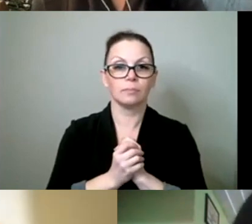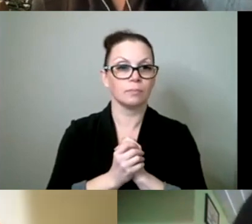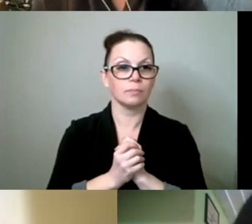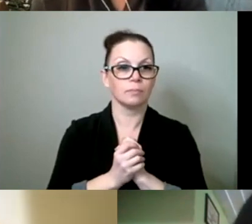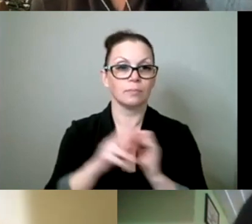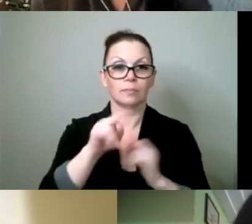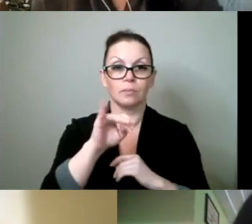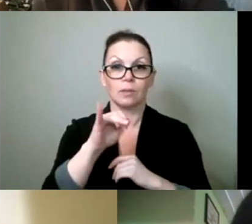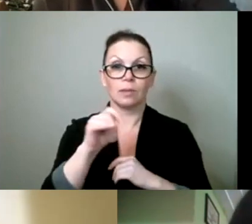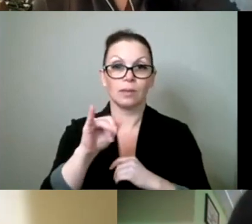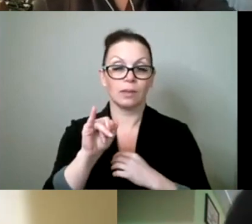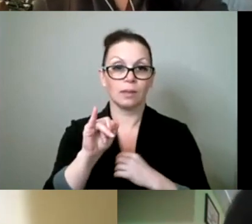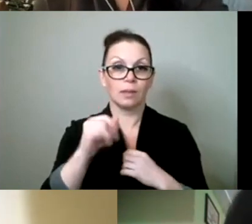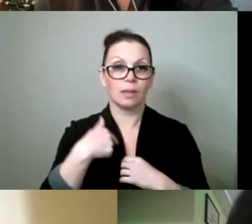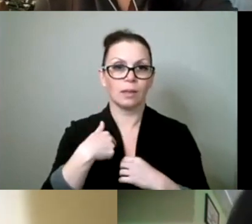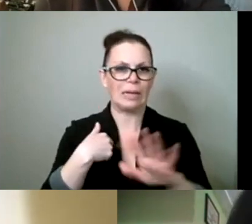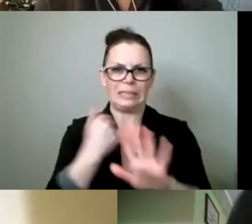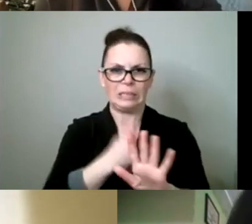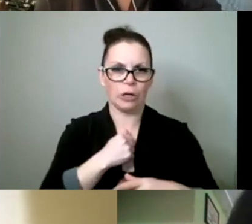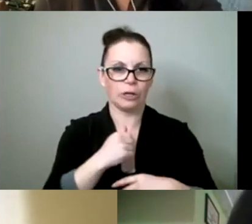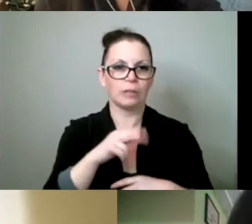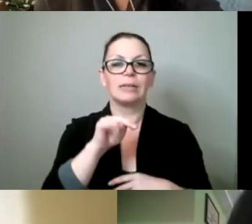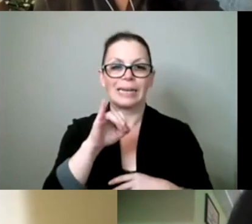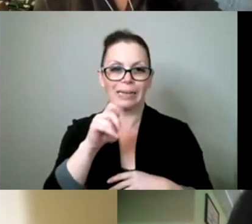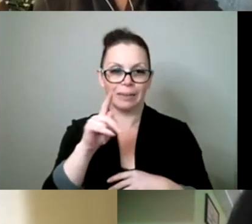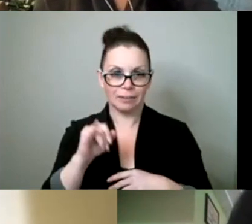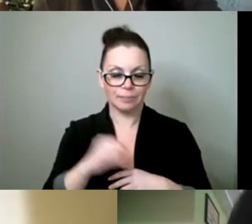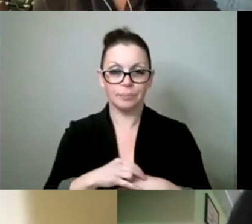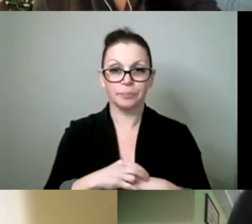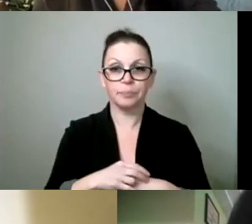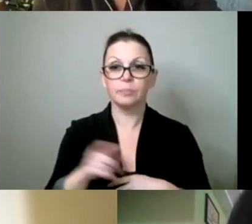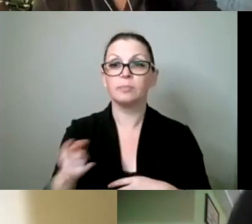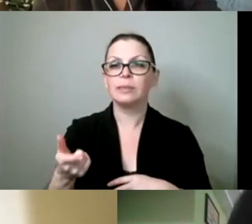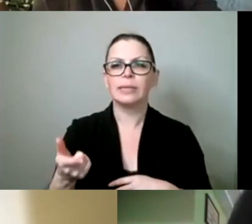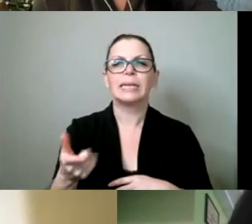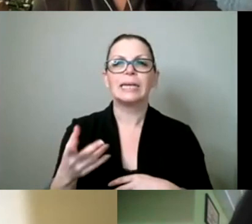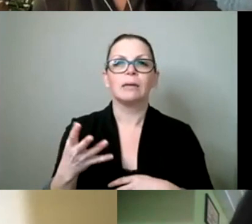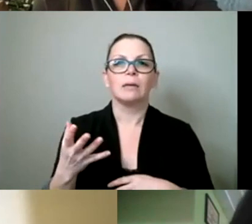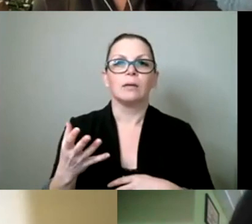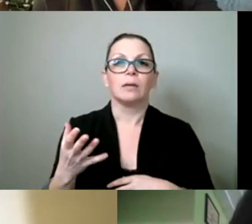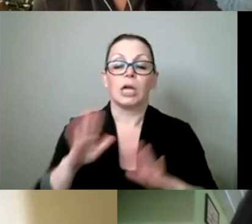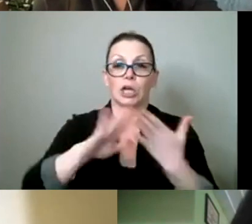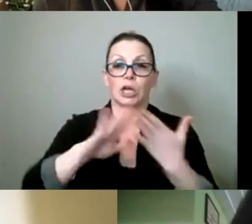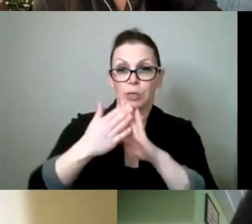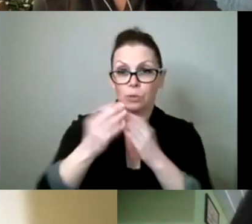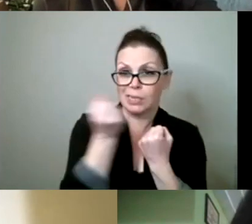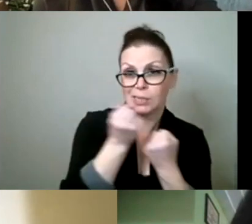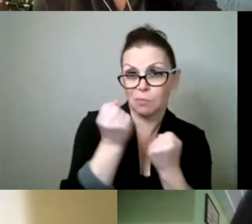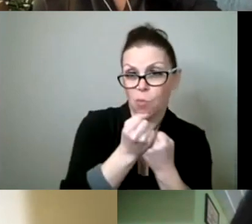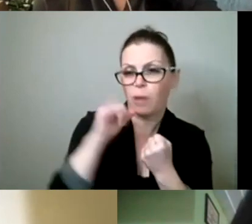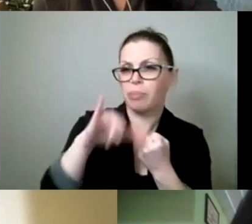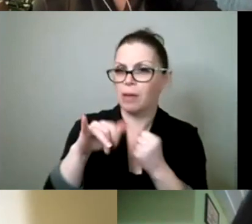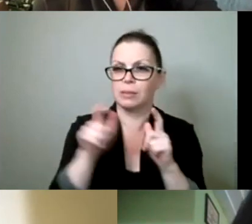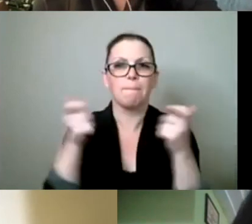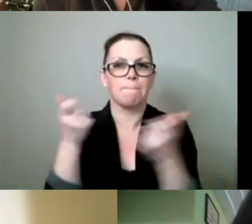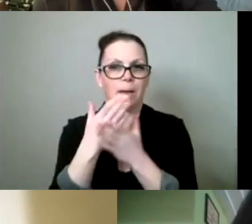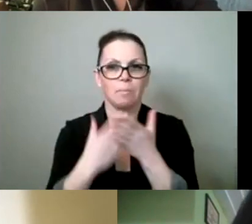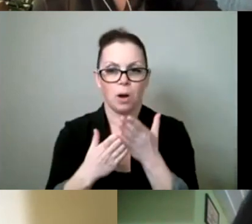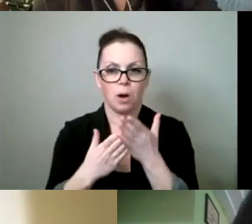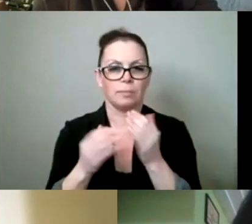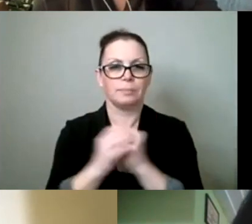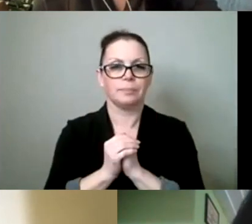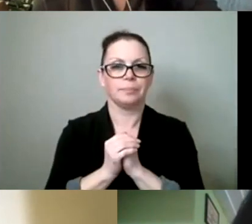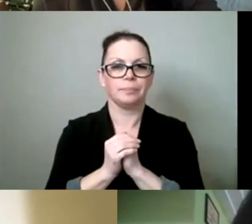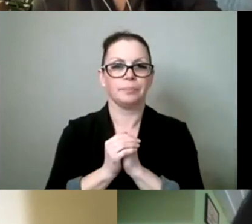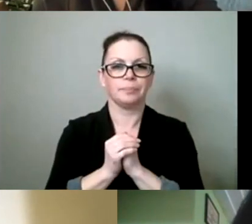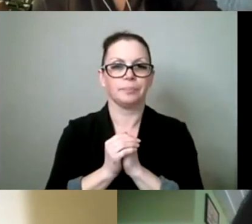I was gonna say community. Sorry, Nikki. Having community is a big part of it.